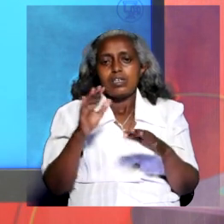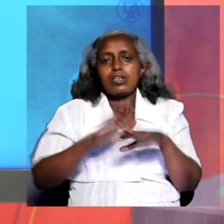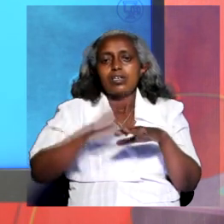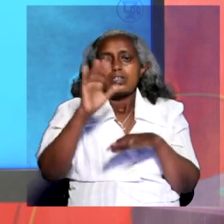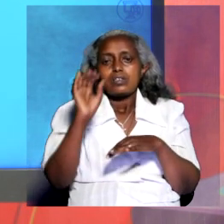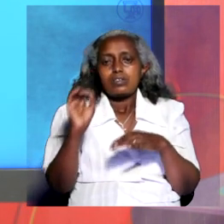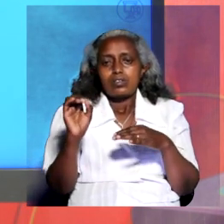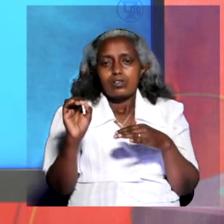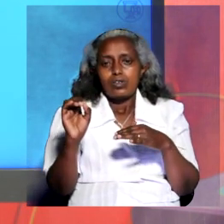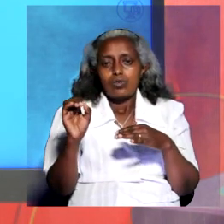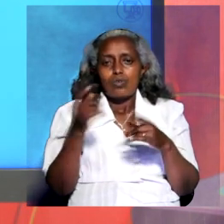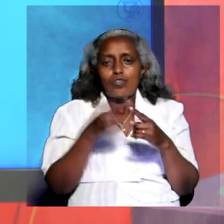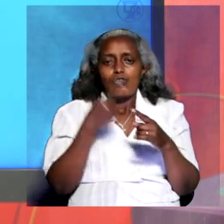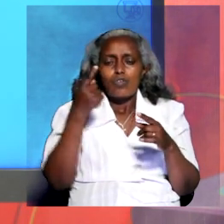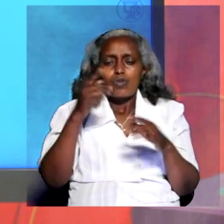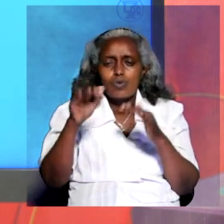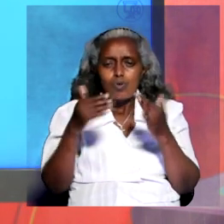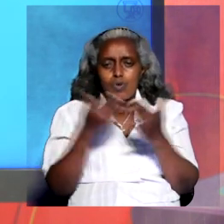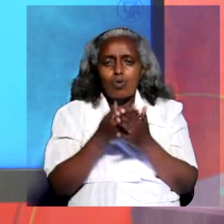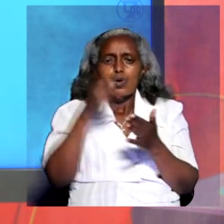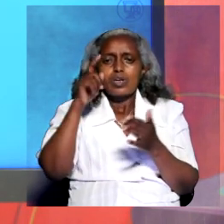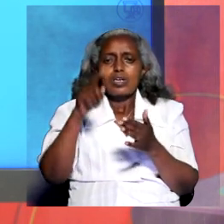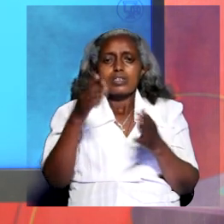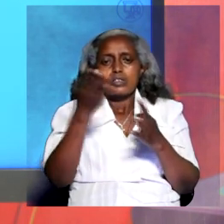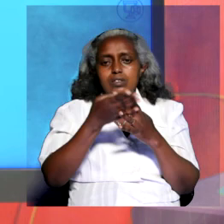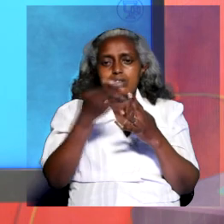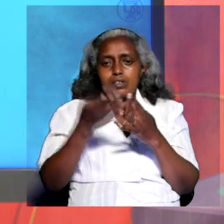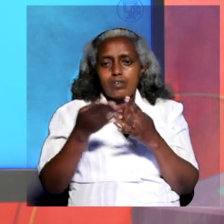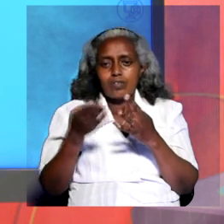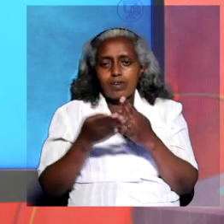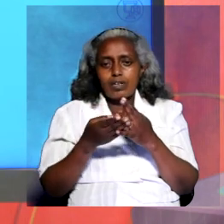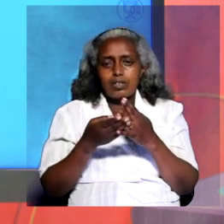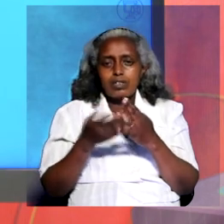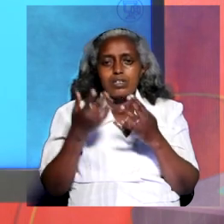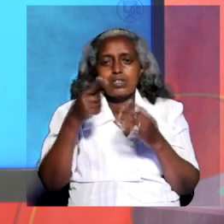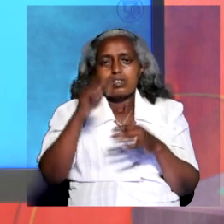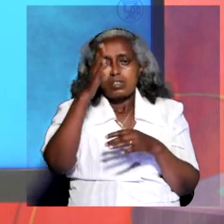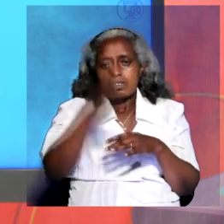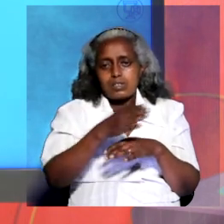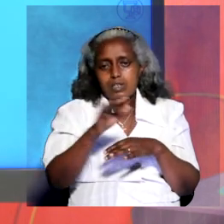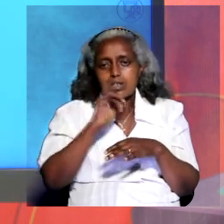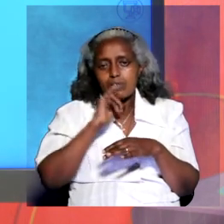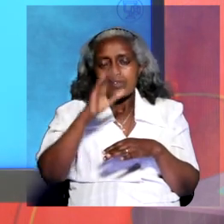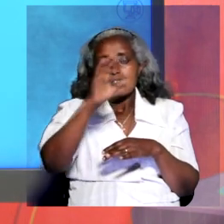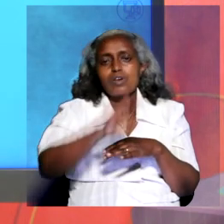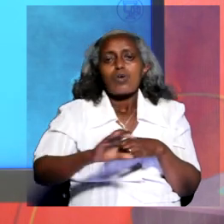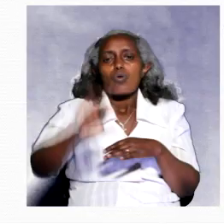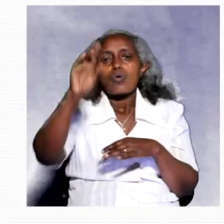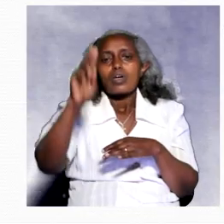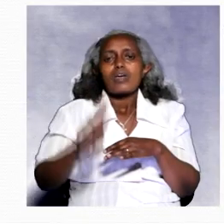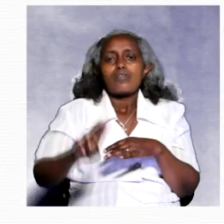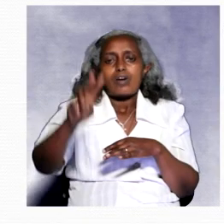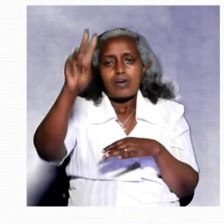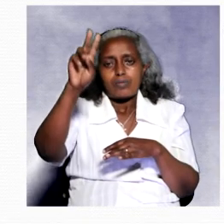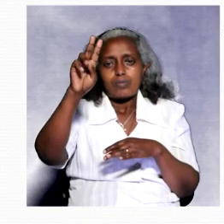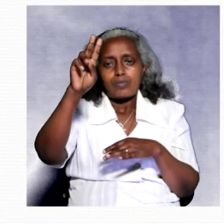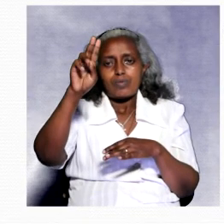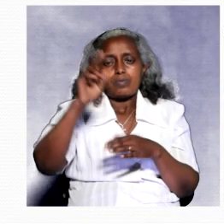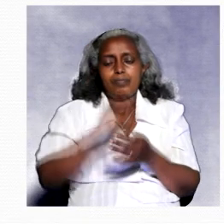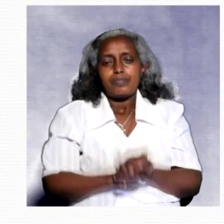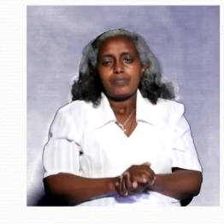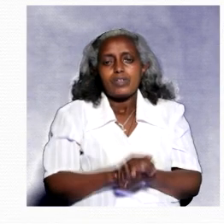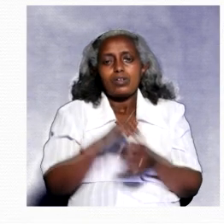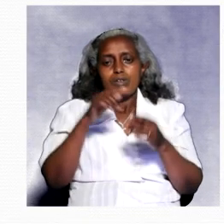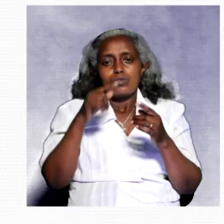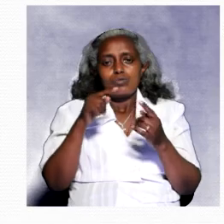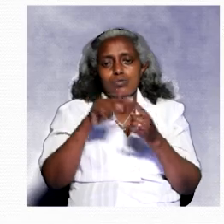than zero for all x in that interval, then the graph is it is concave upward. So,